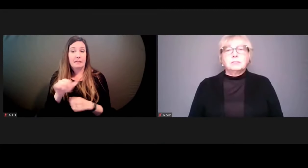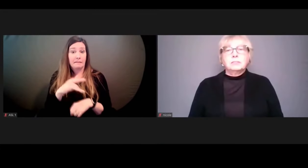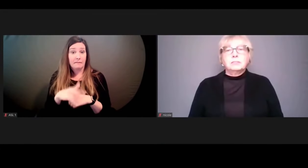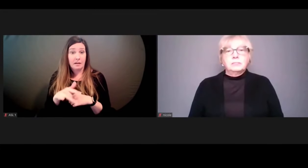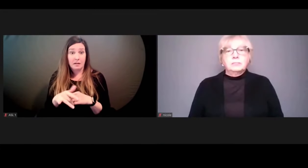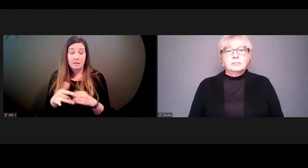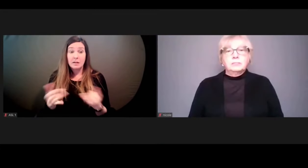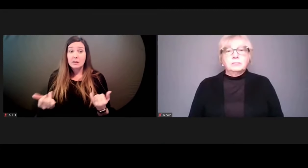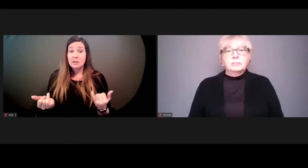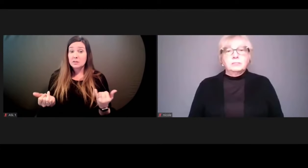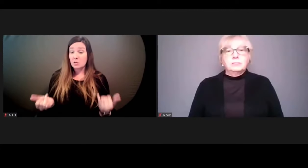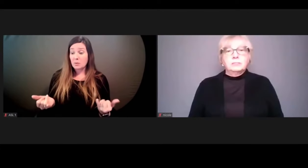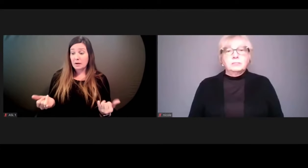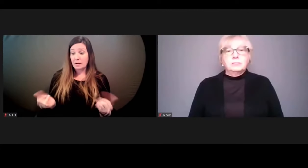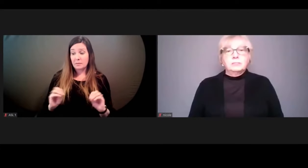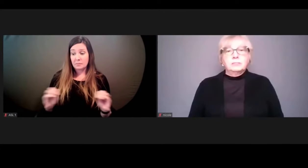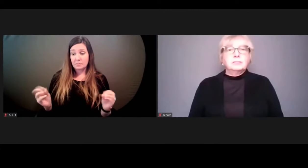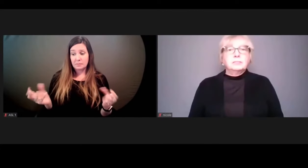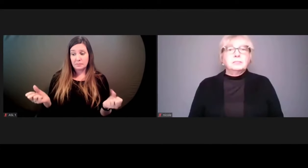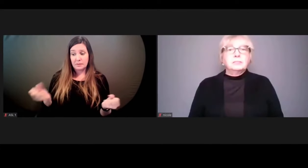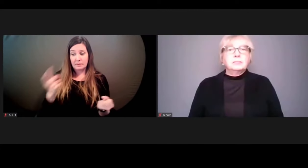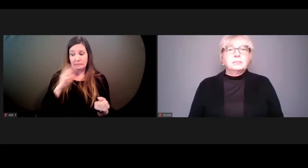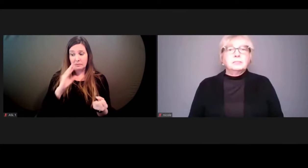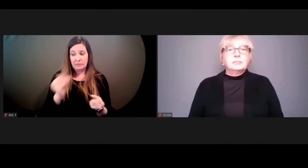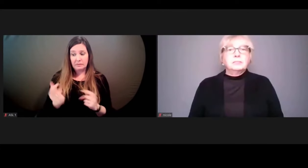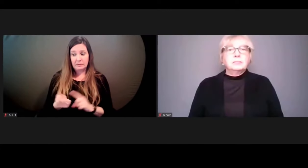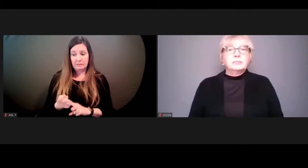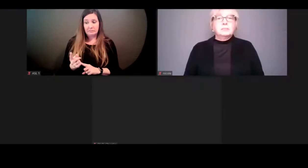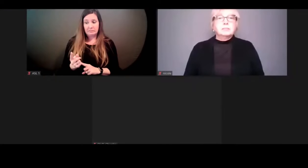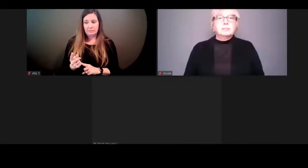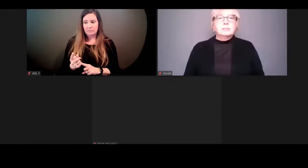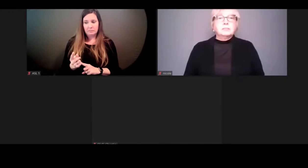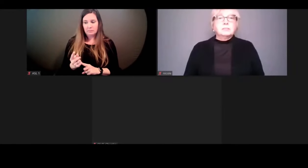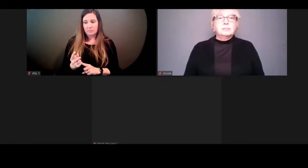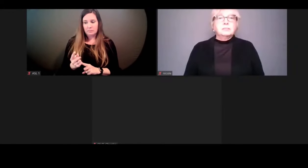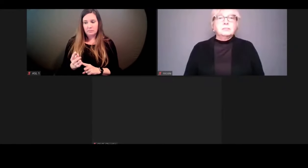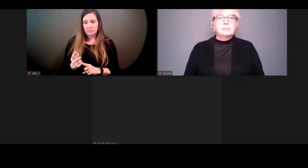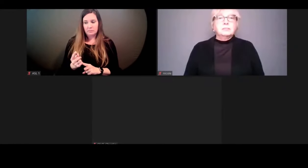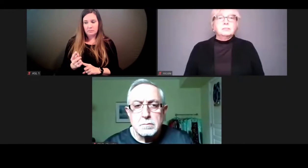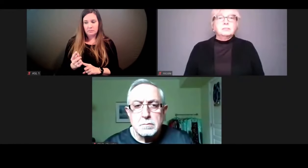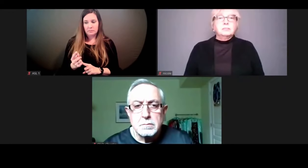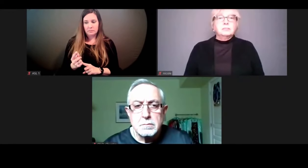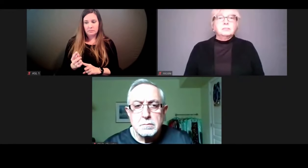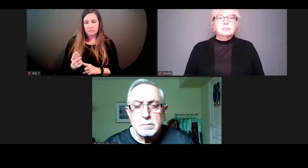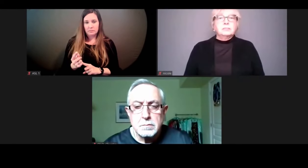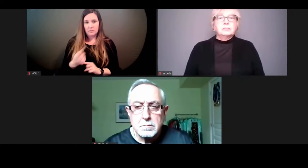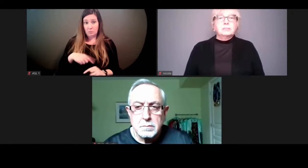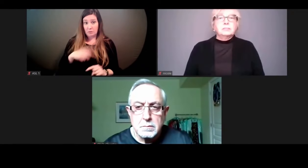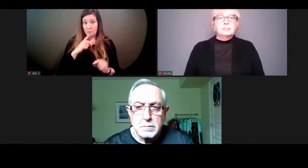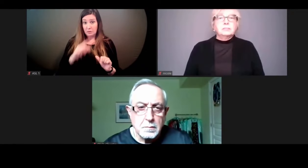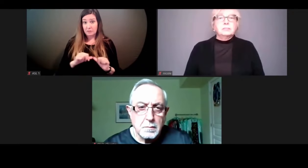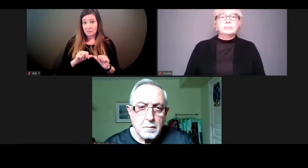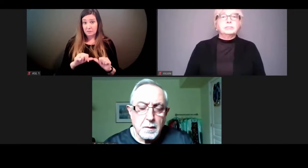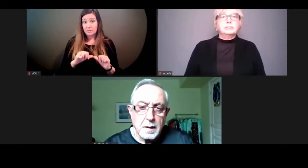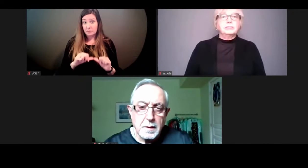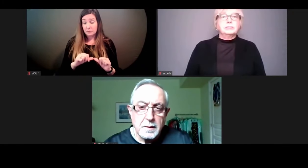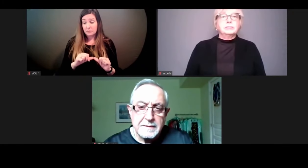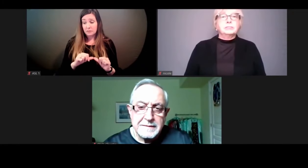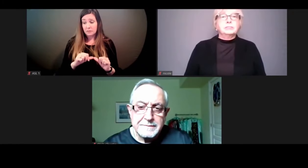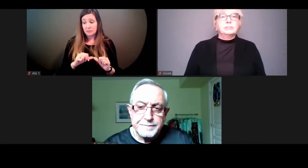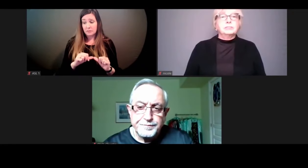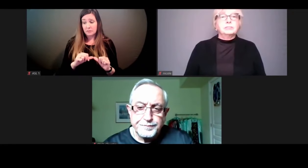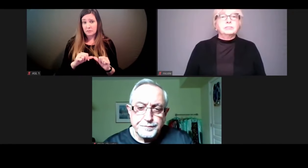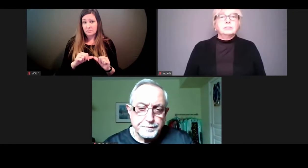won't be sign language for the next 15 minutes. That being said, we will keep going then with Ward